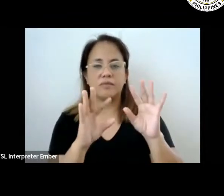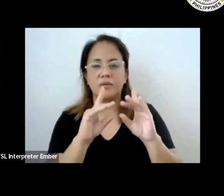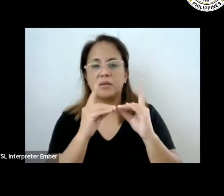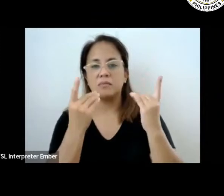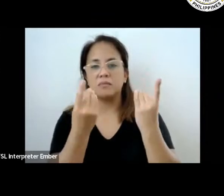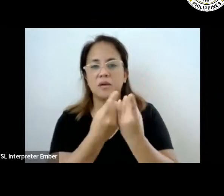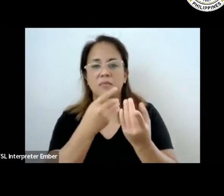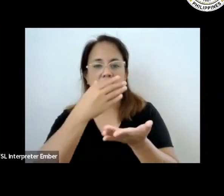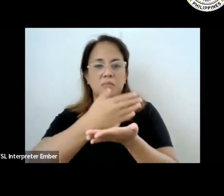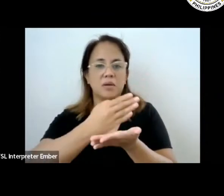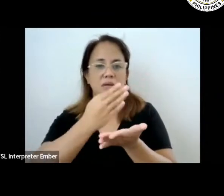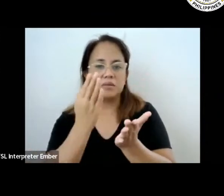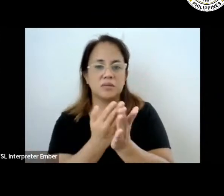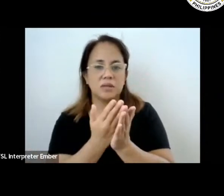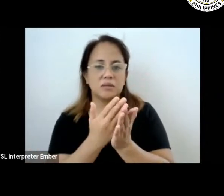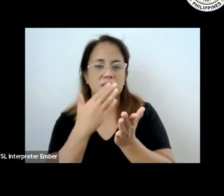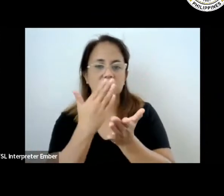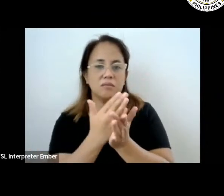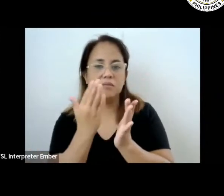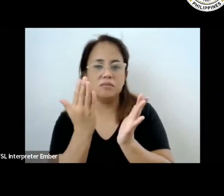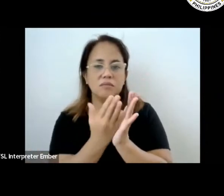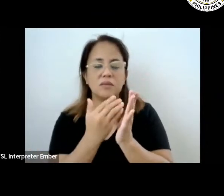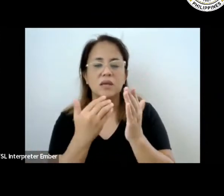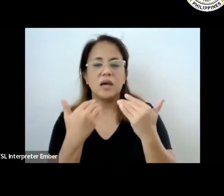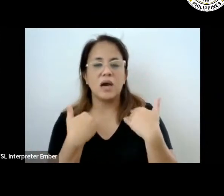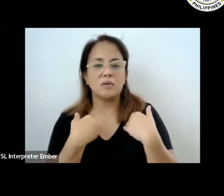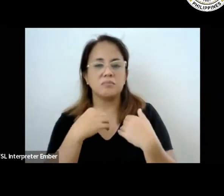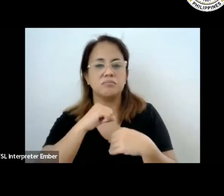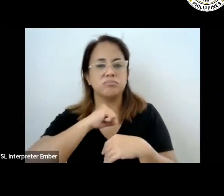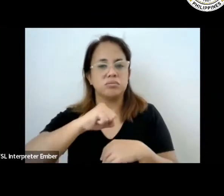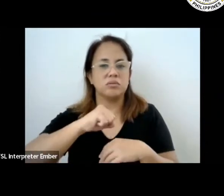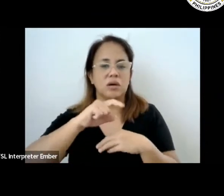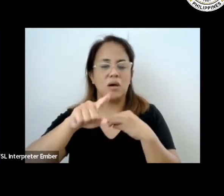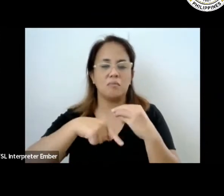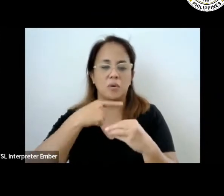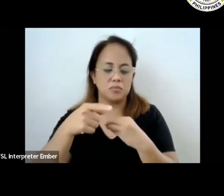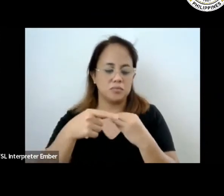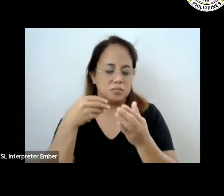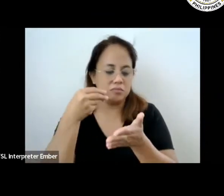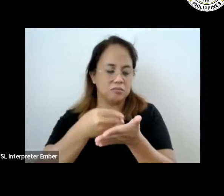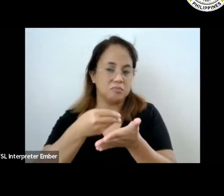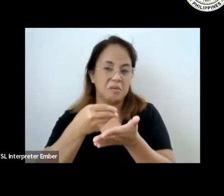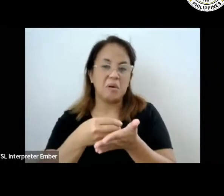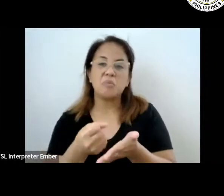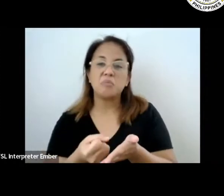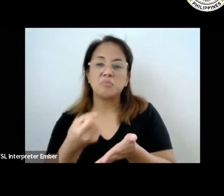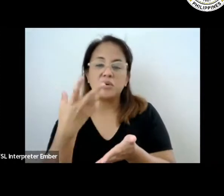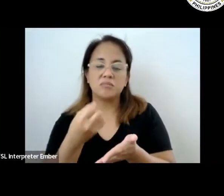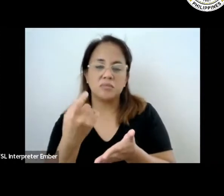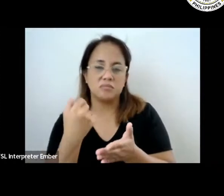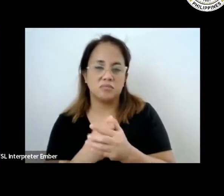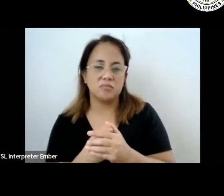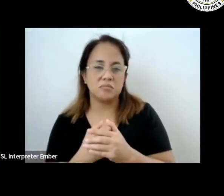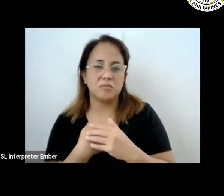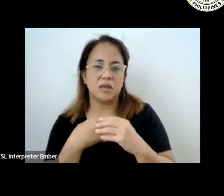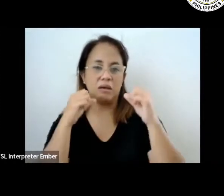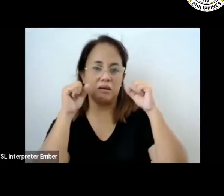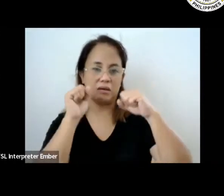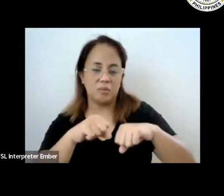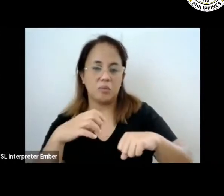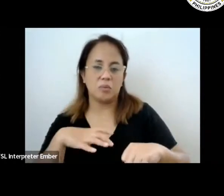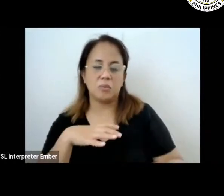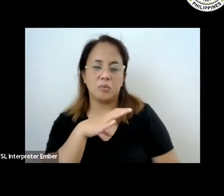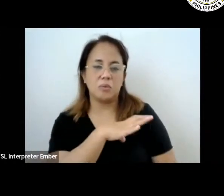Budget will have objection on this amount. Mr. Chair, I agree with Congressman Mark